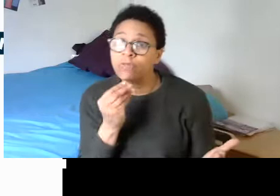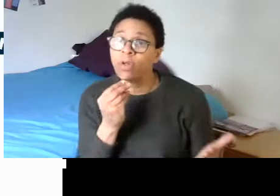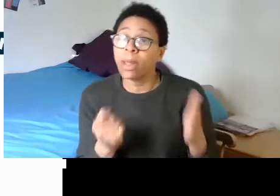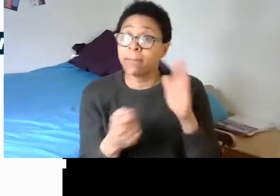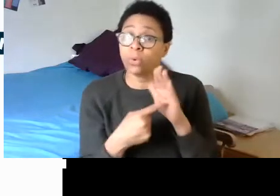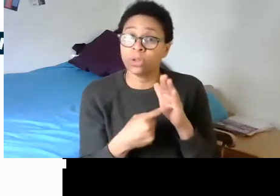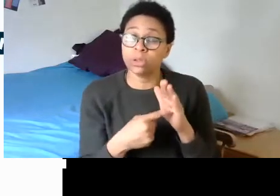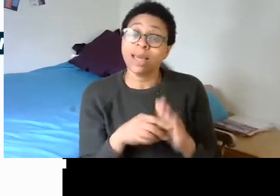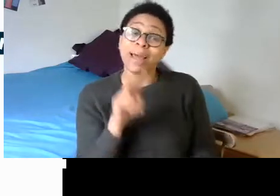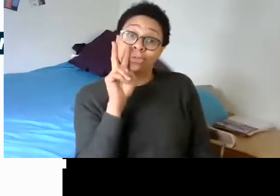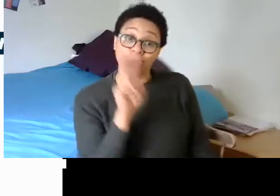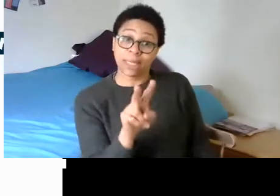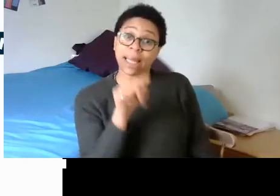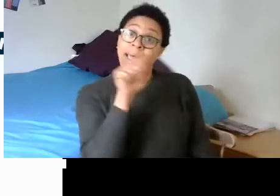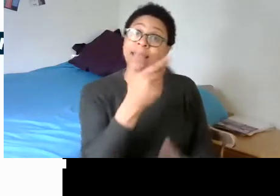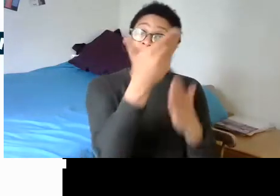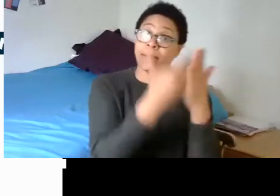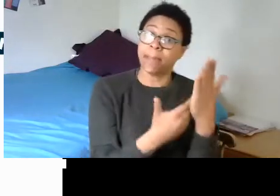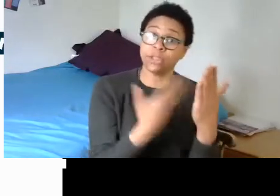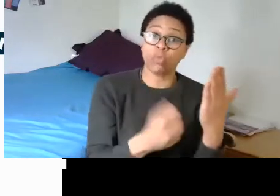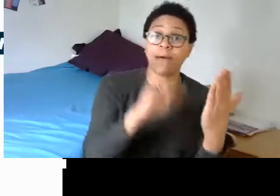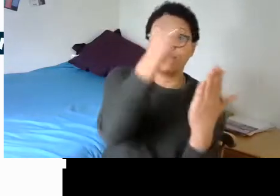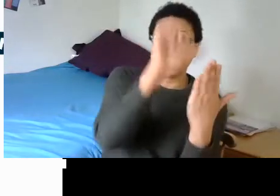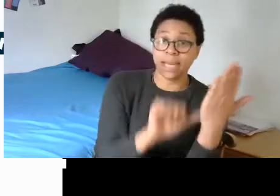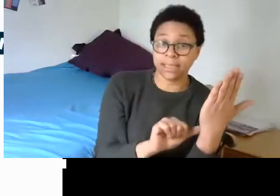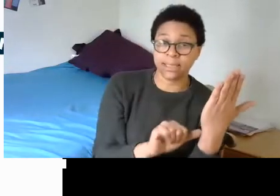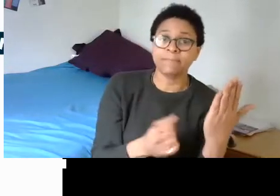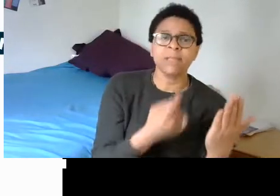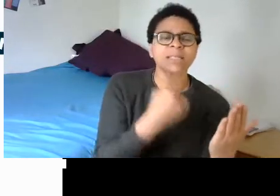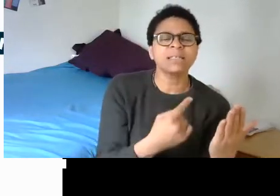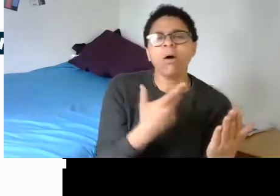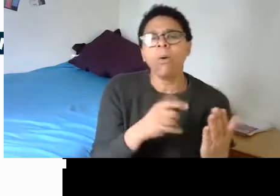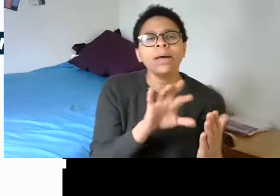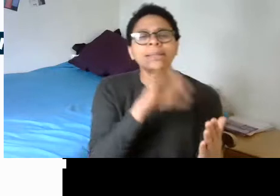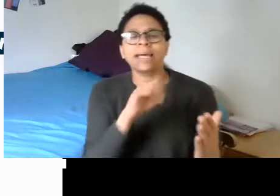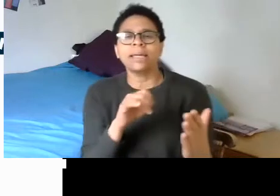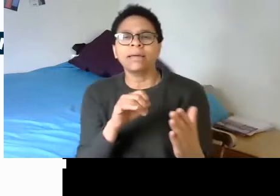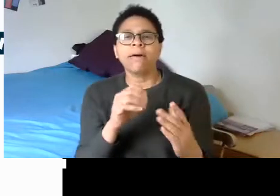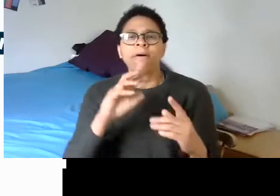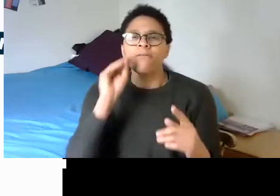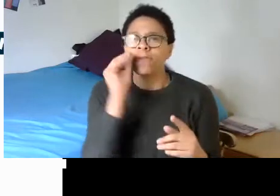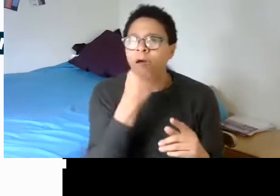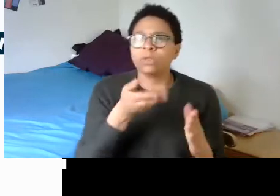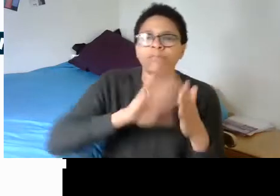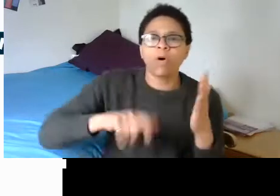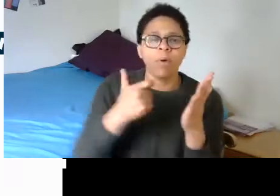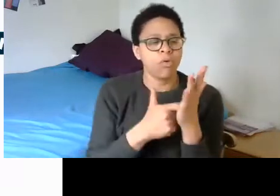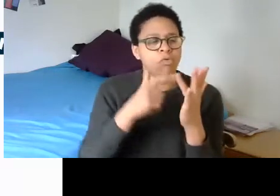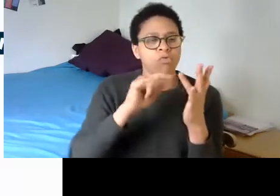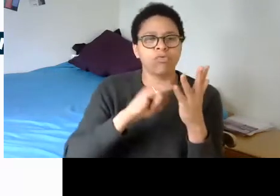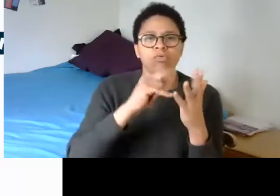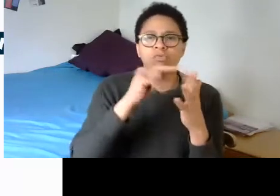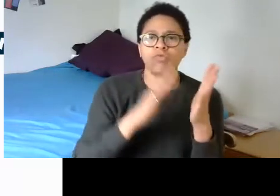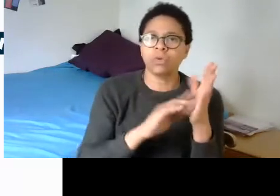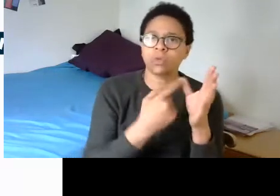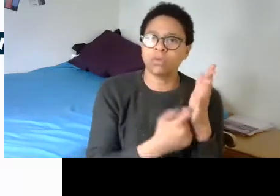on this page, there are lists where they say, take flowers of rosemary, take this flower, use this. Was this flower